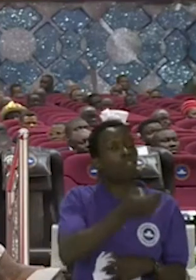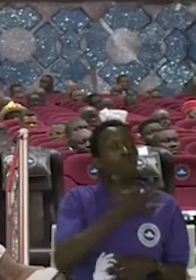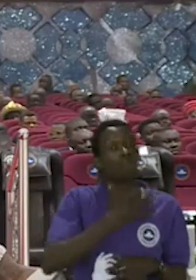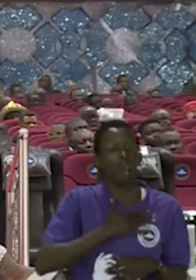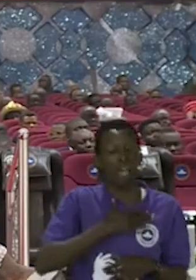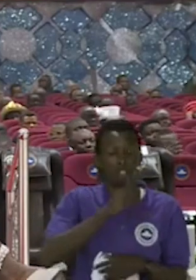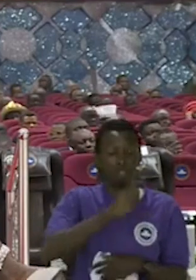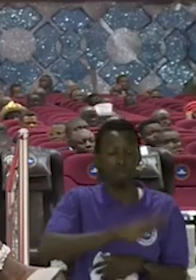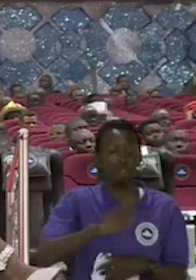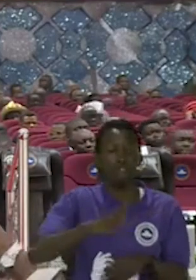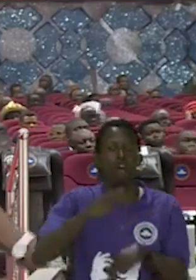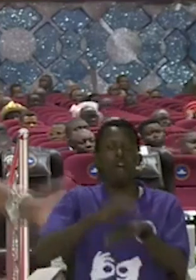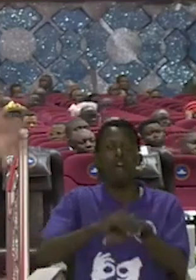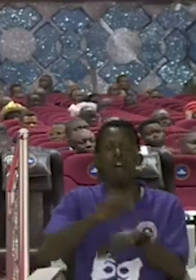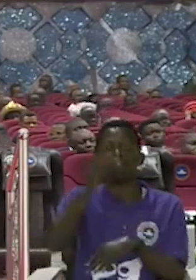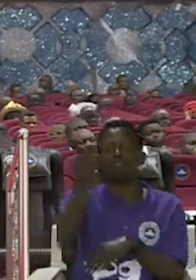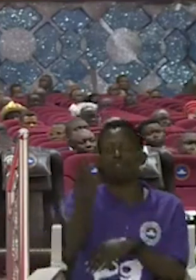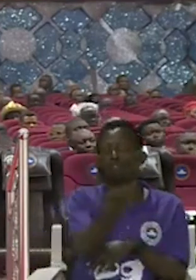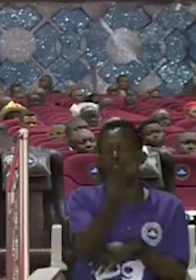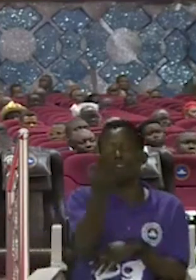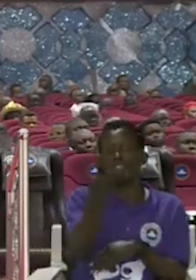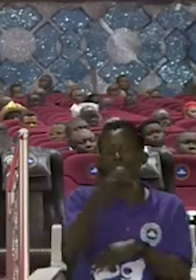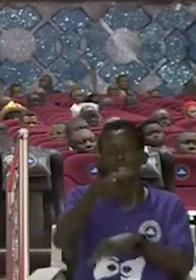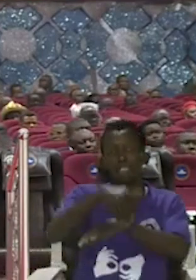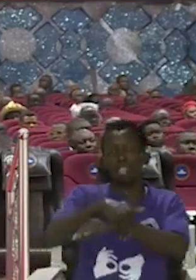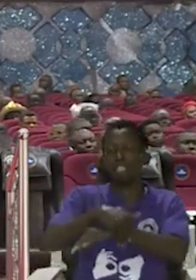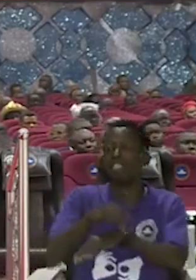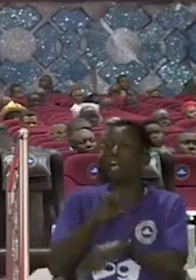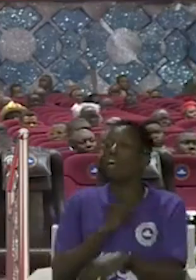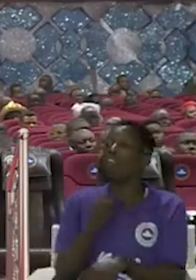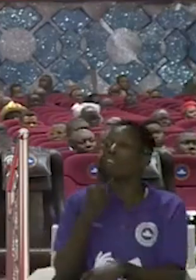night. I said something.